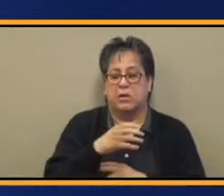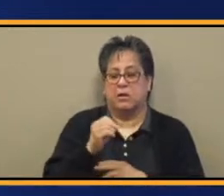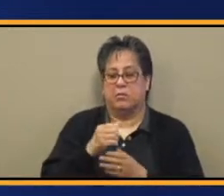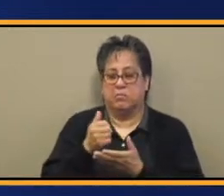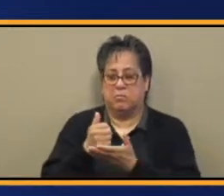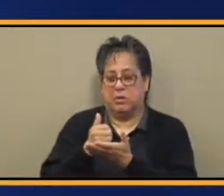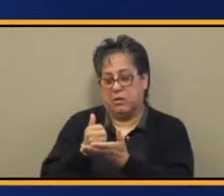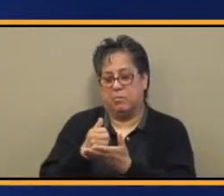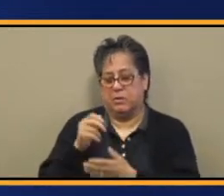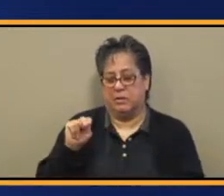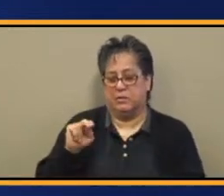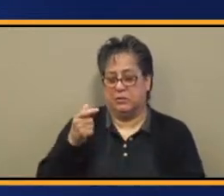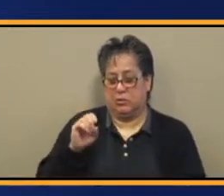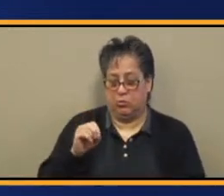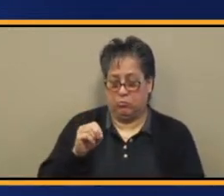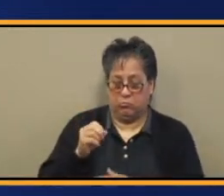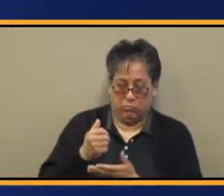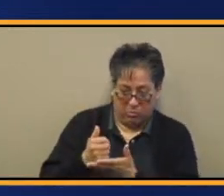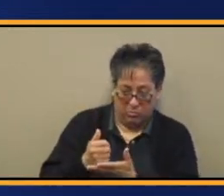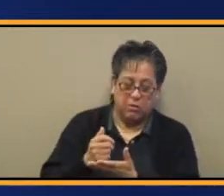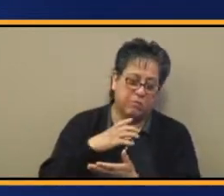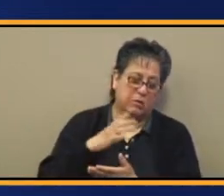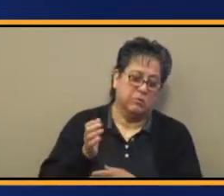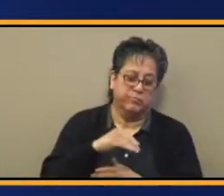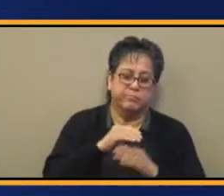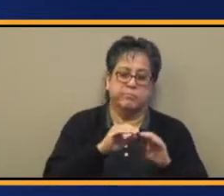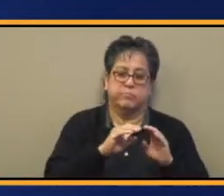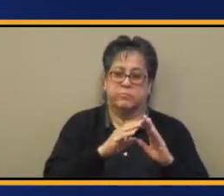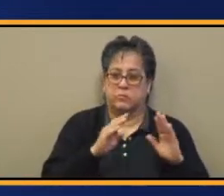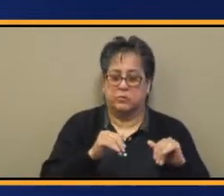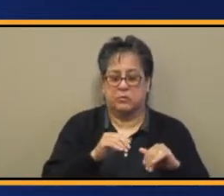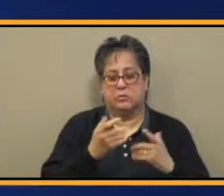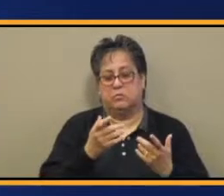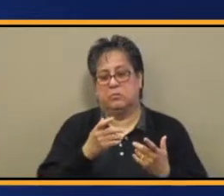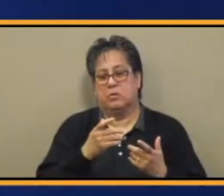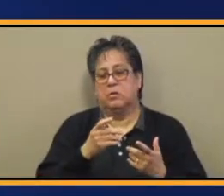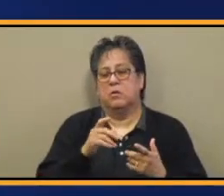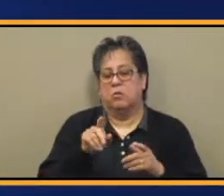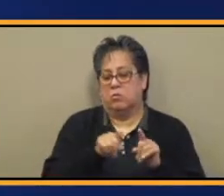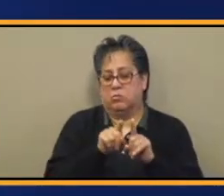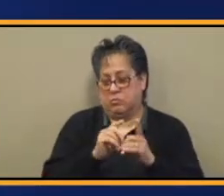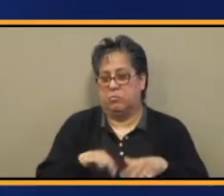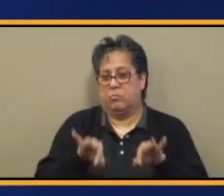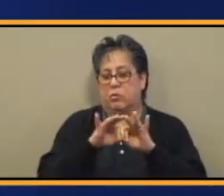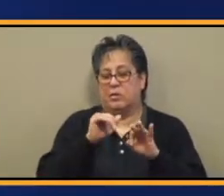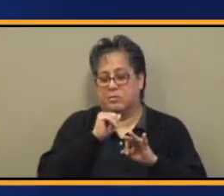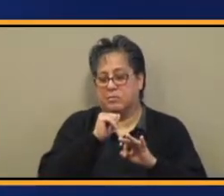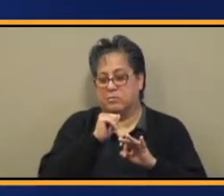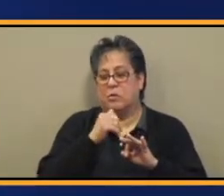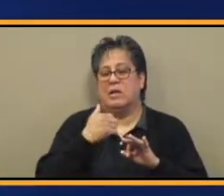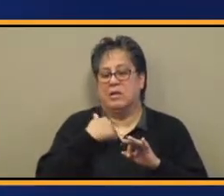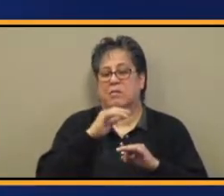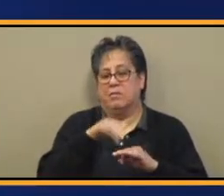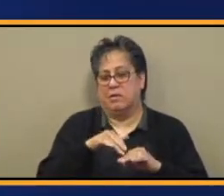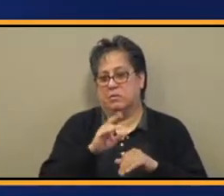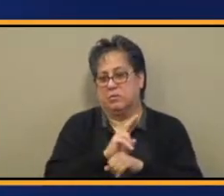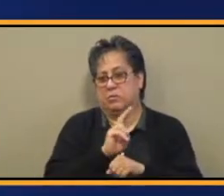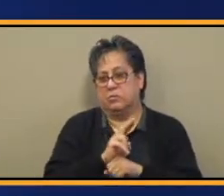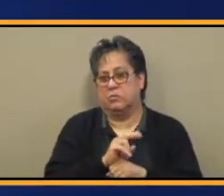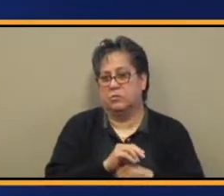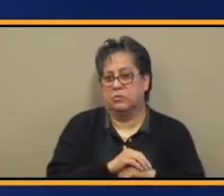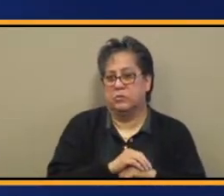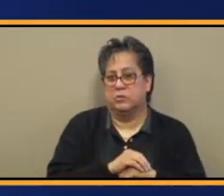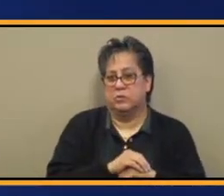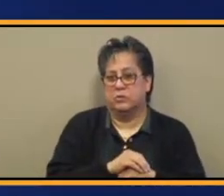NGOs. And so it's very important that we don't leave the community without that capability from the city. Yes,